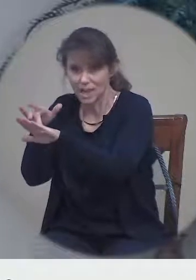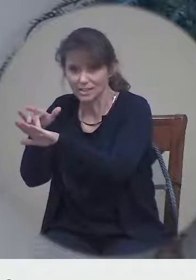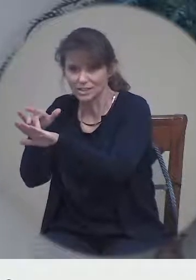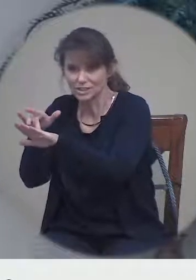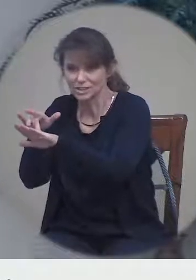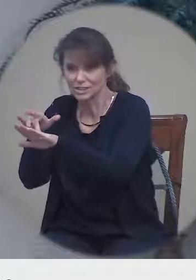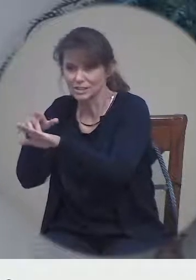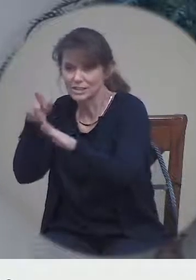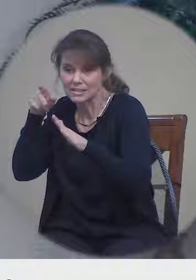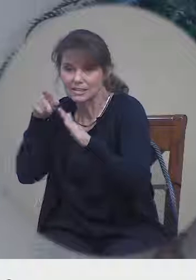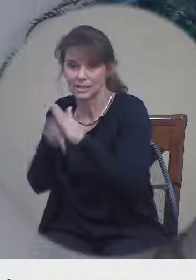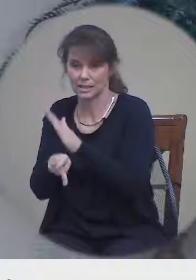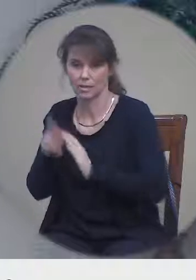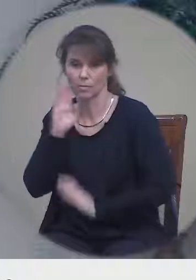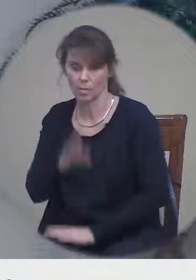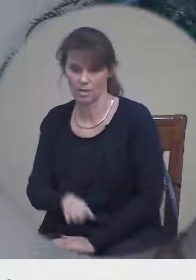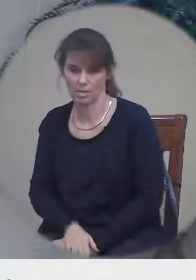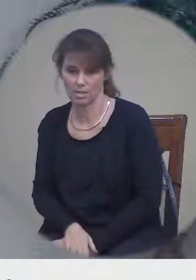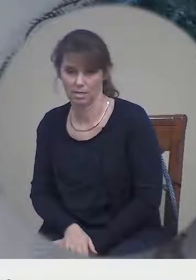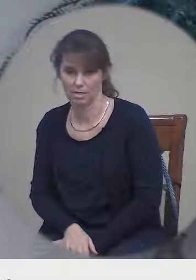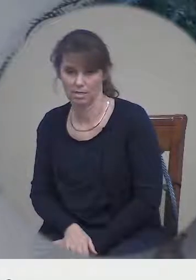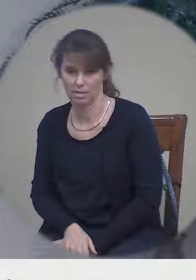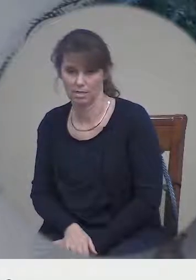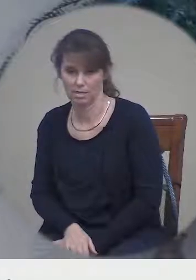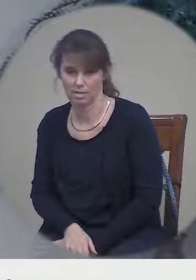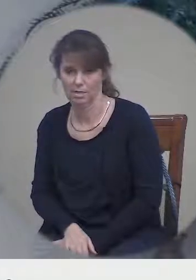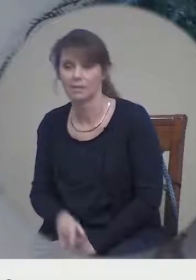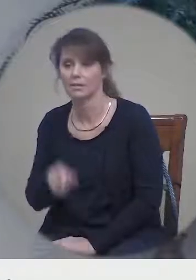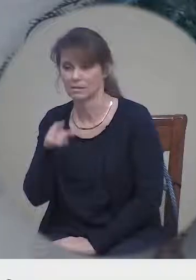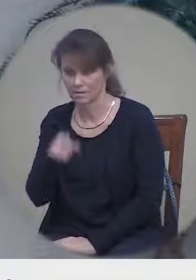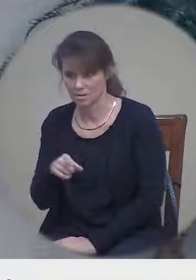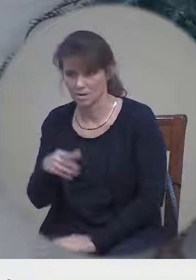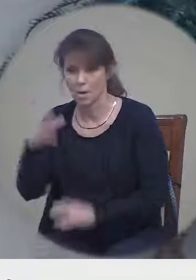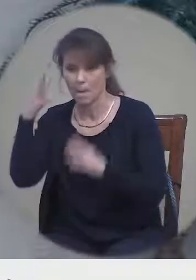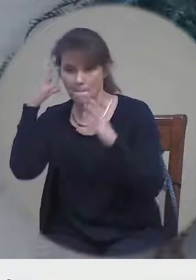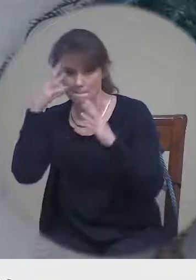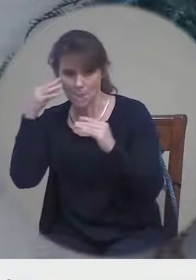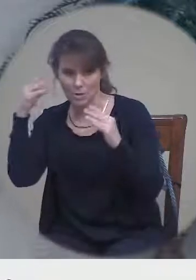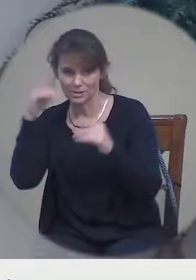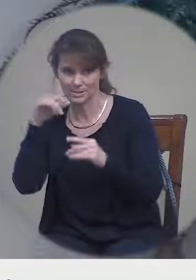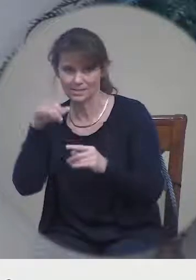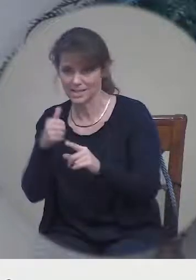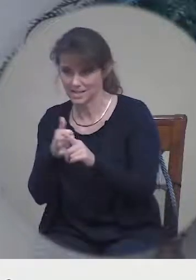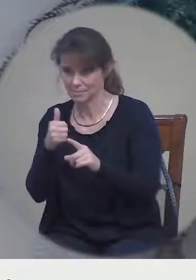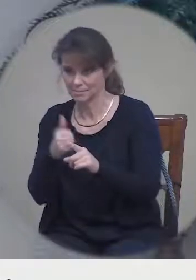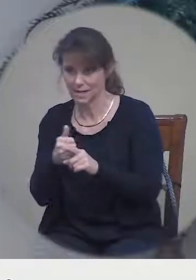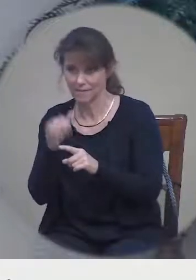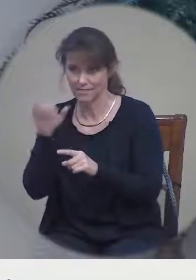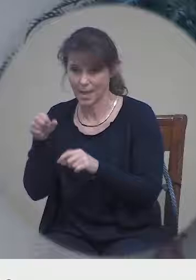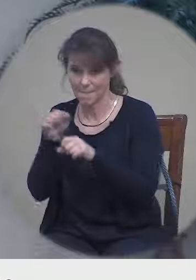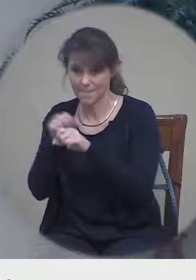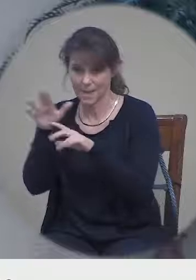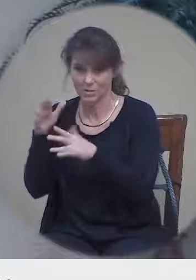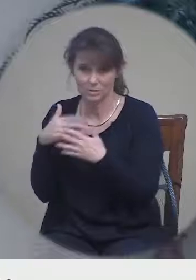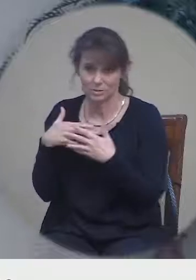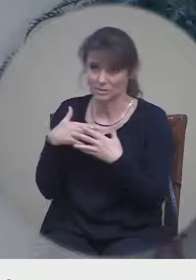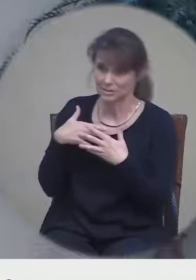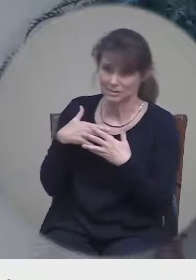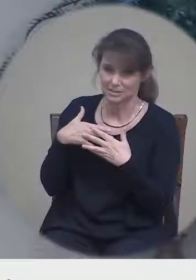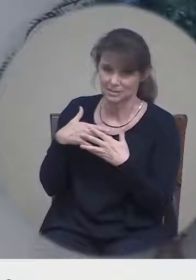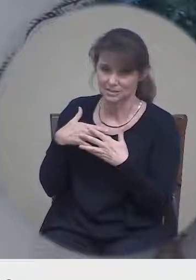And so terrifying was the sight that Moses said, I'm exceedingly afraid and trembling. That's a